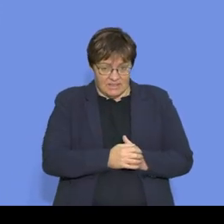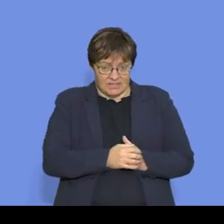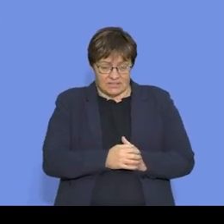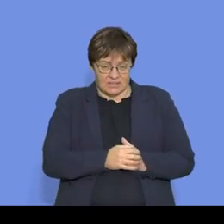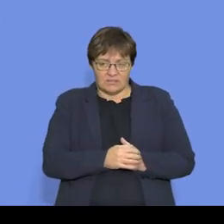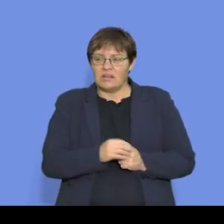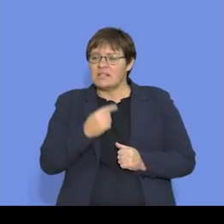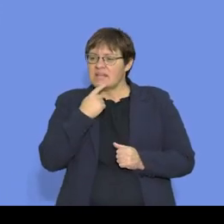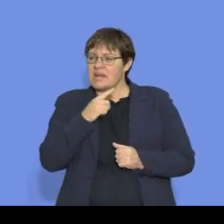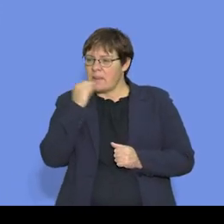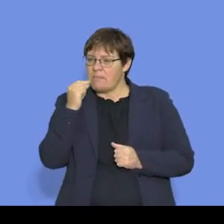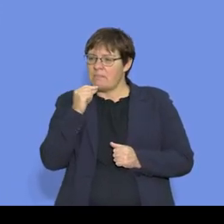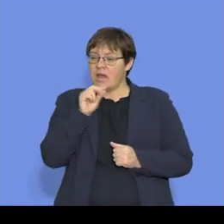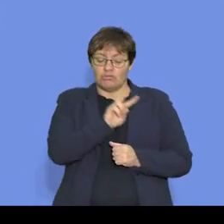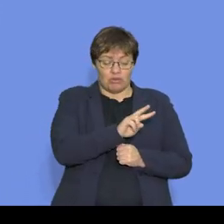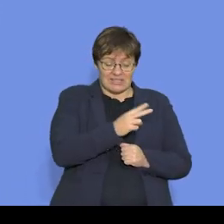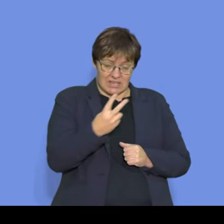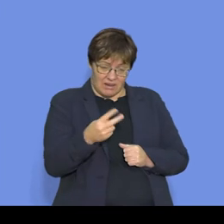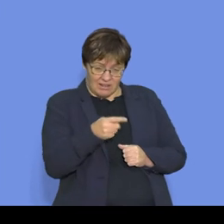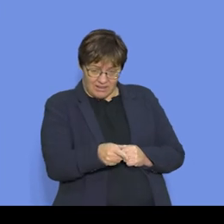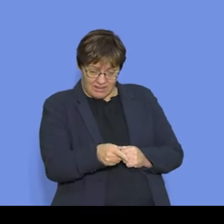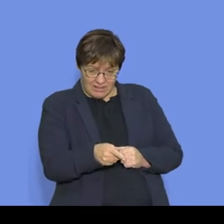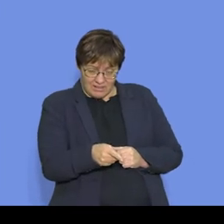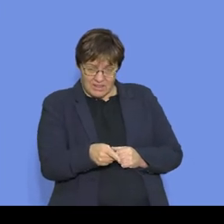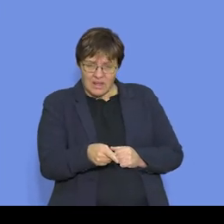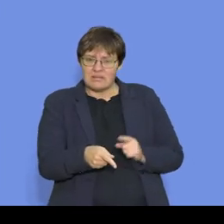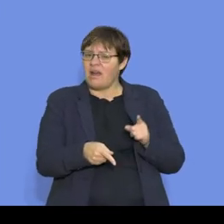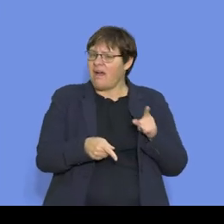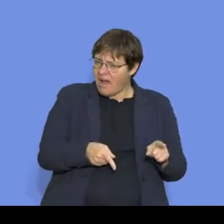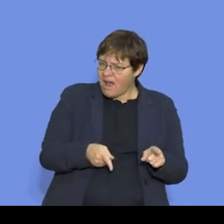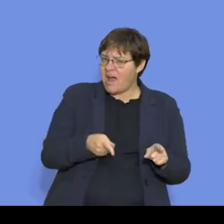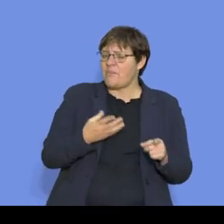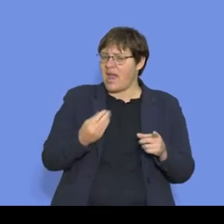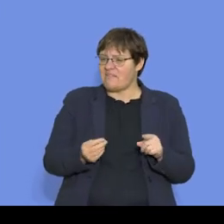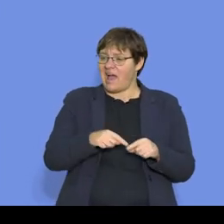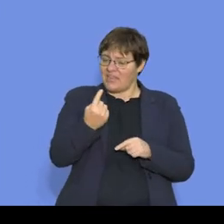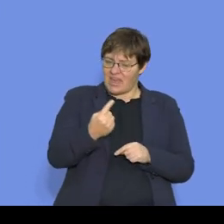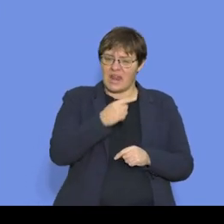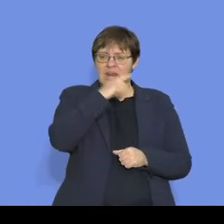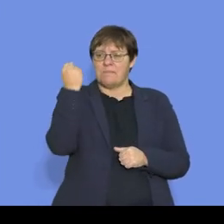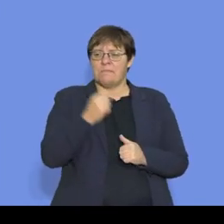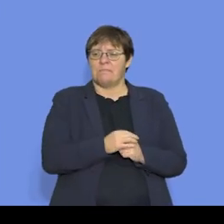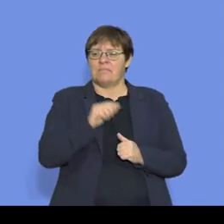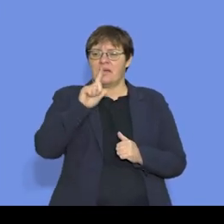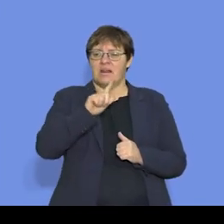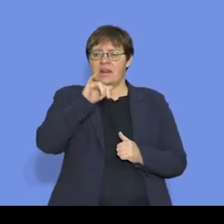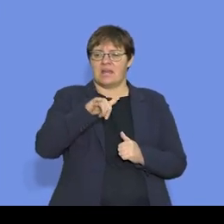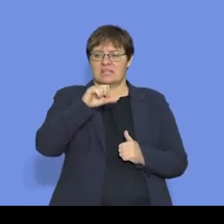we talked about the one which was a transitional fossil called Thrinaxodon, and here's another one,